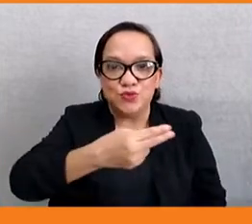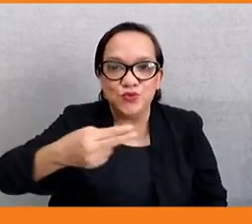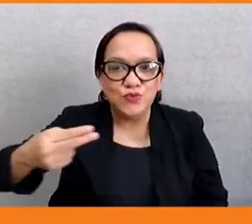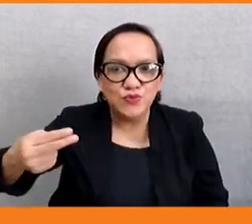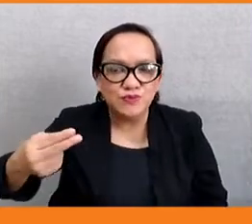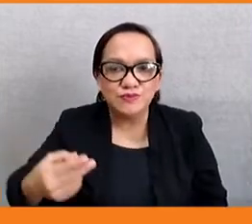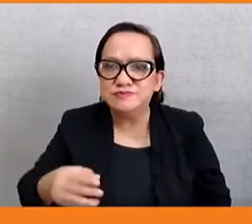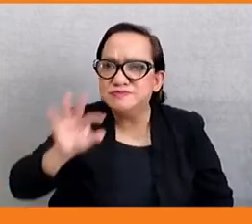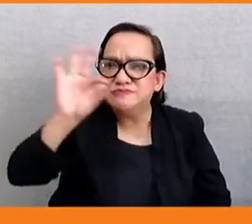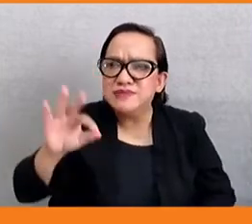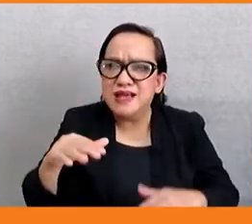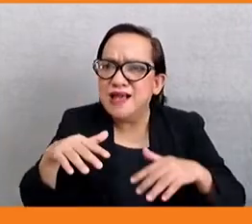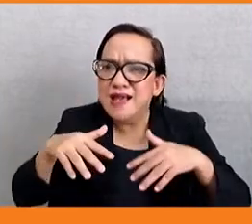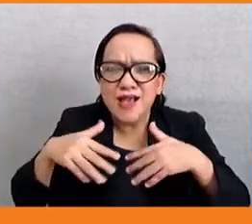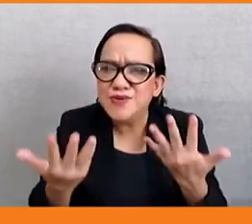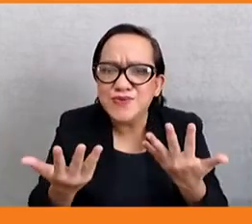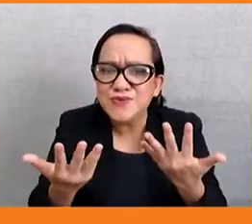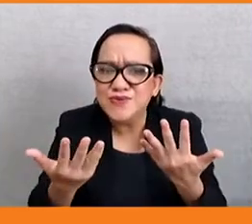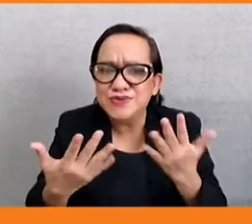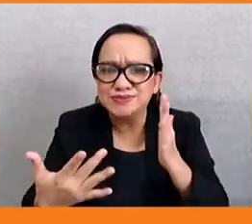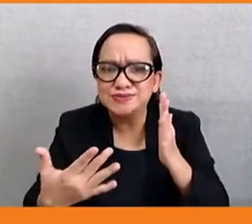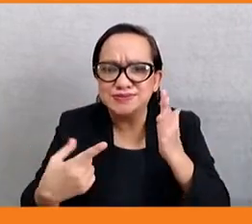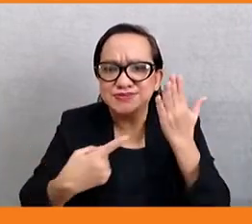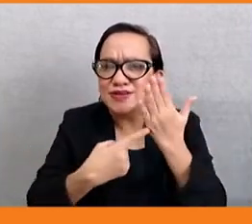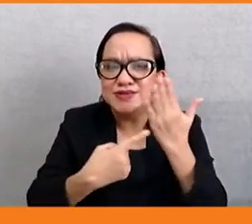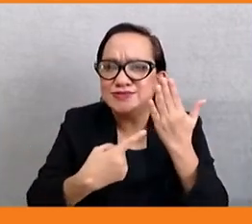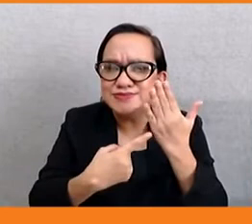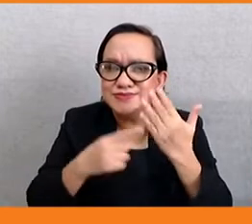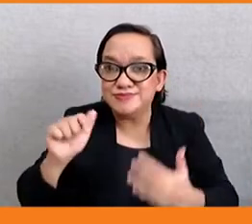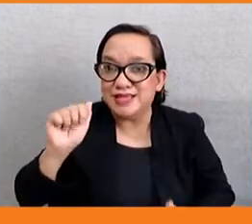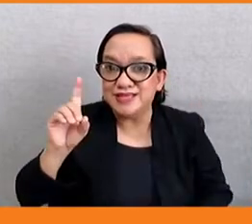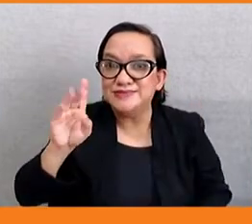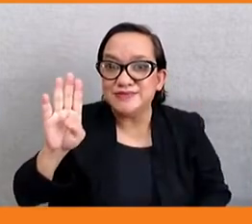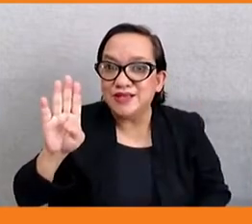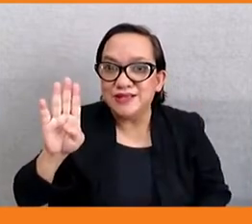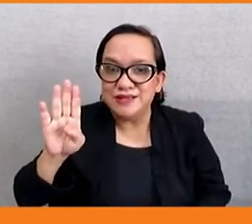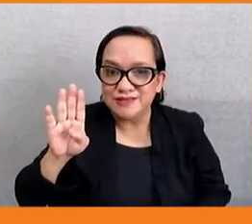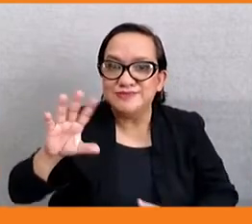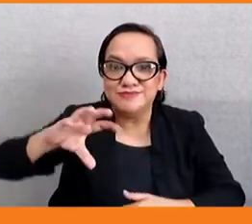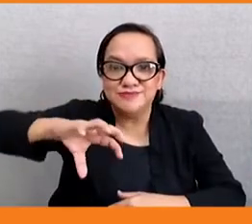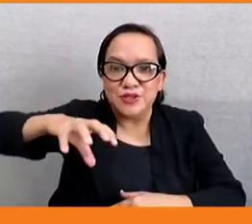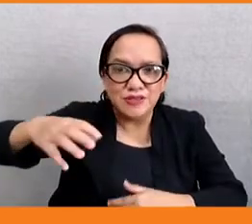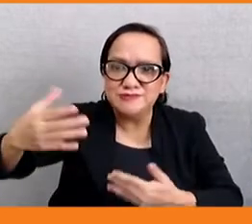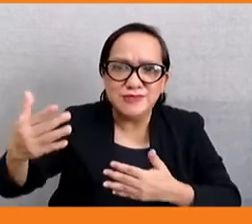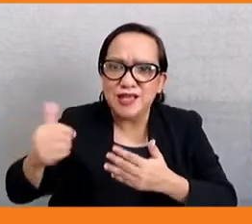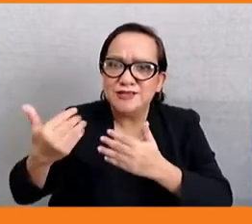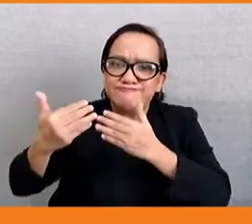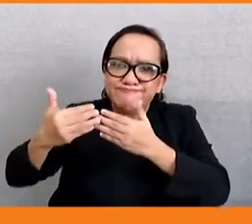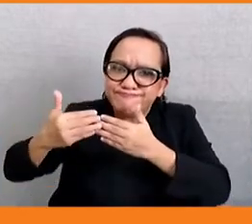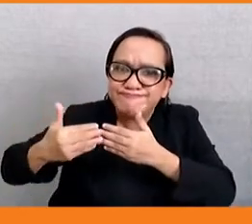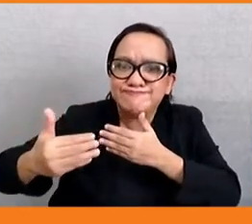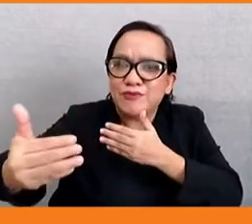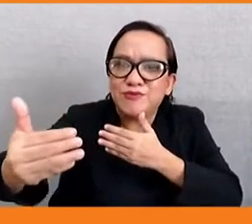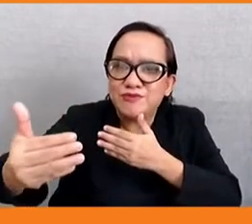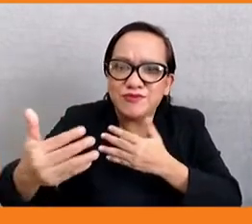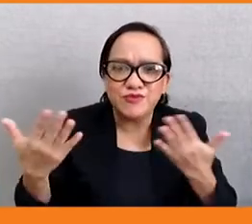and its operations work with member countries in the coming years? Oh, okay. Digitization is really an inevitable trend that